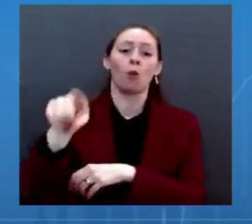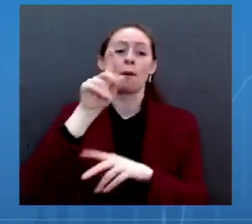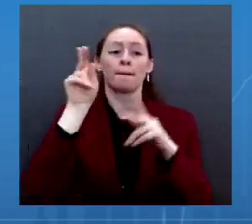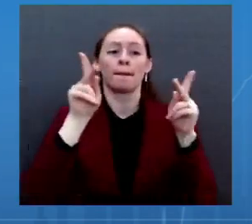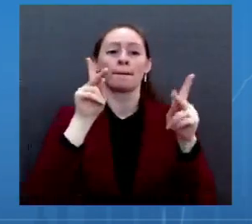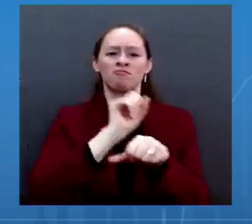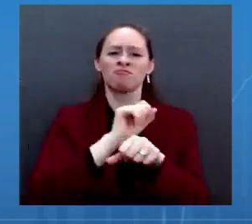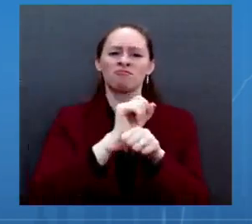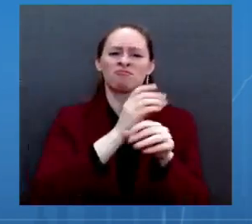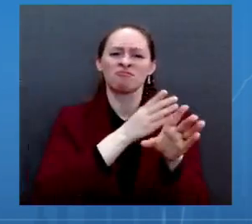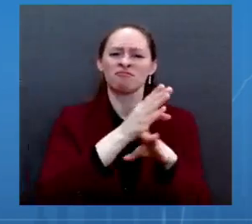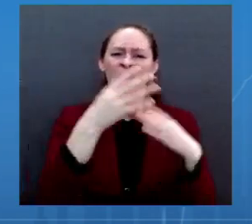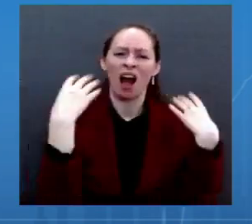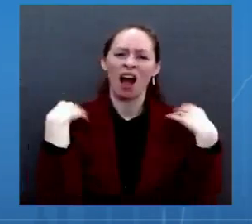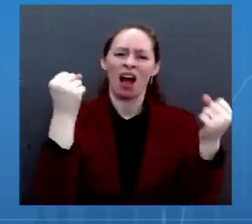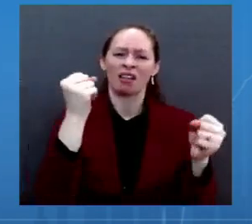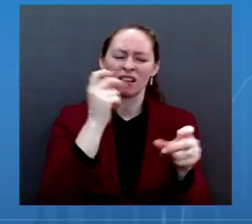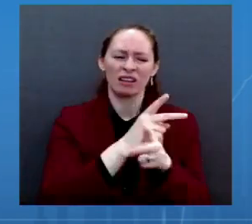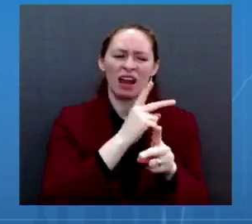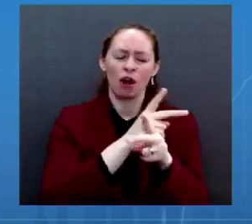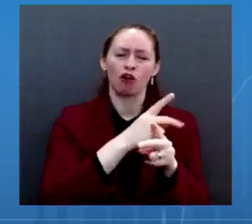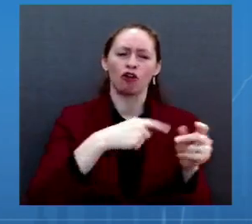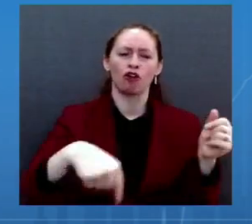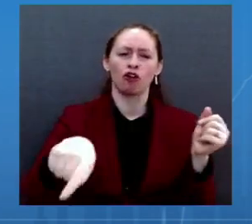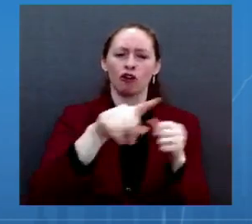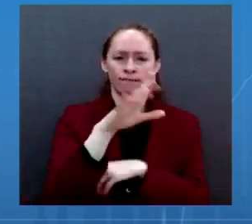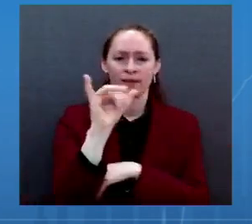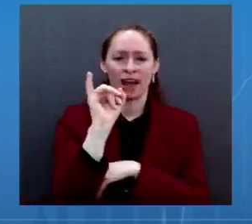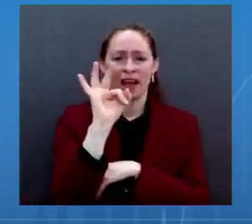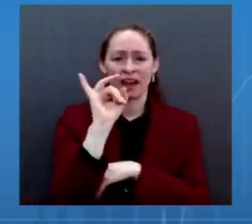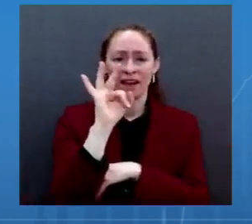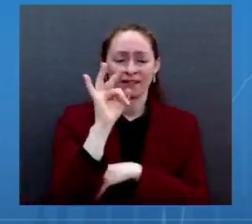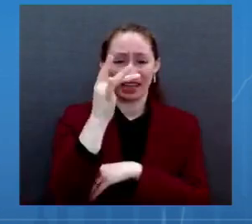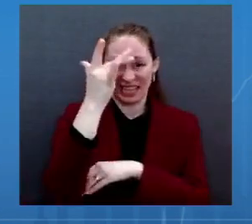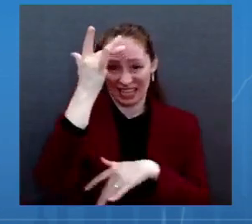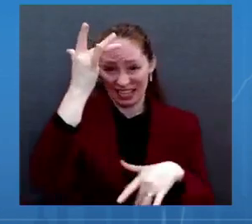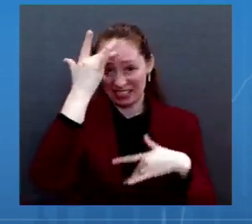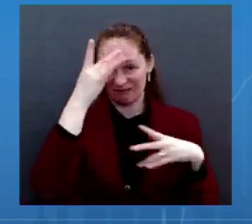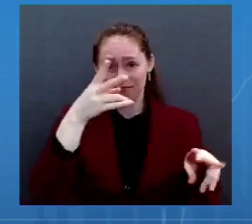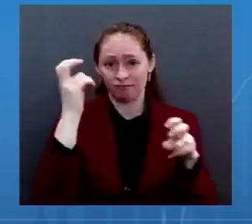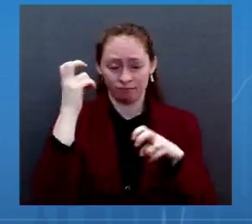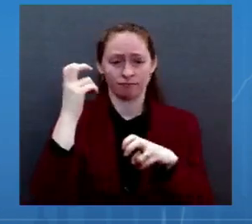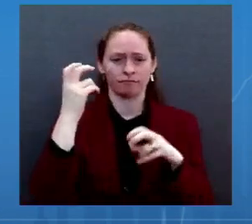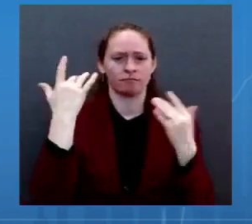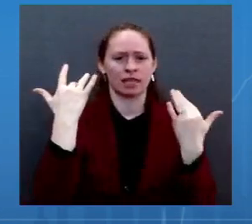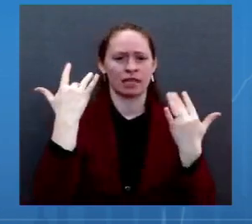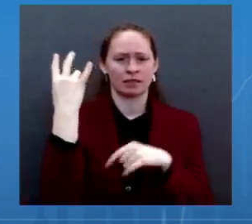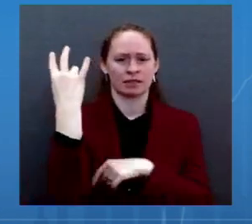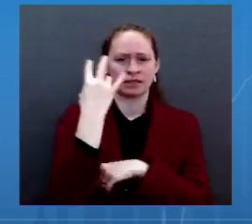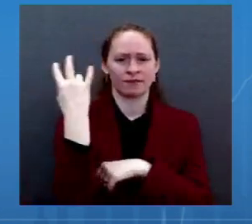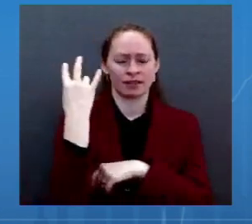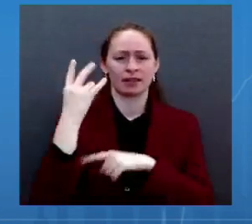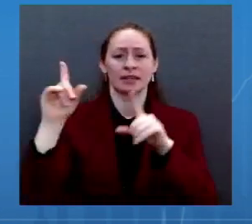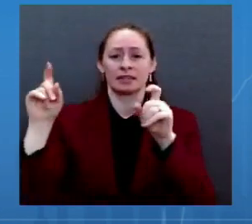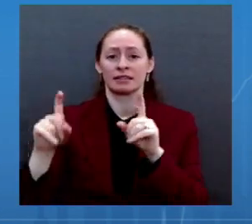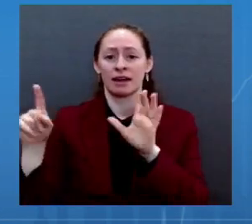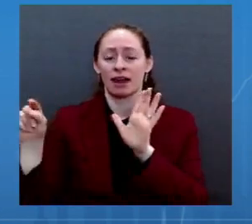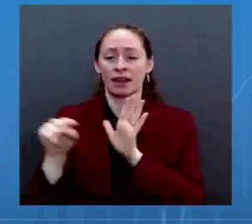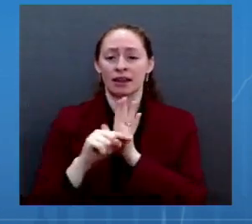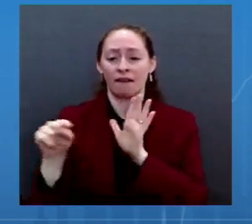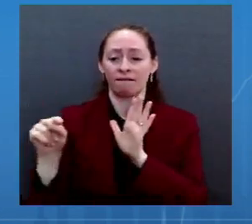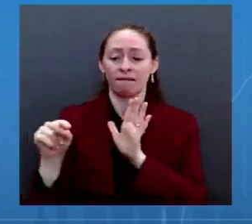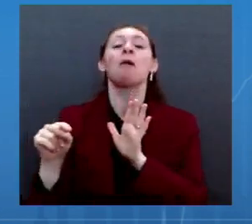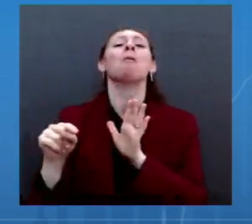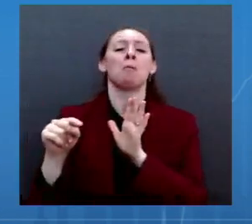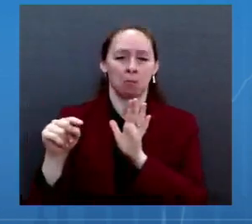a negative test. About 4 days after that, the CDC issued a